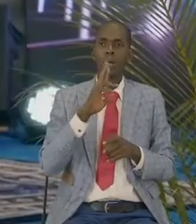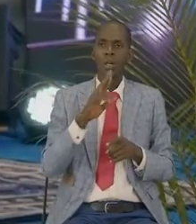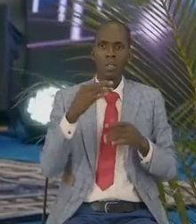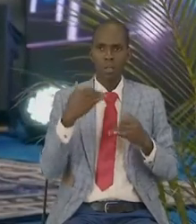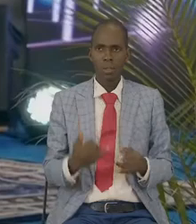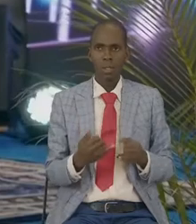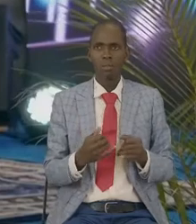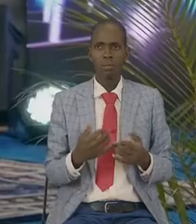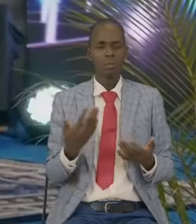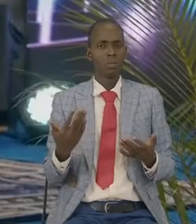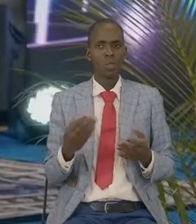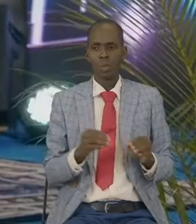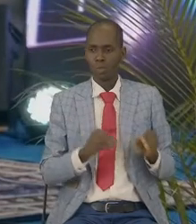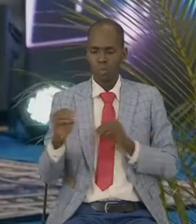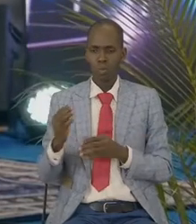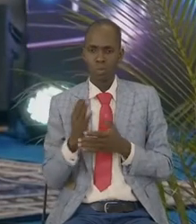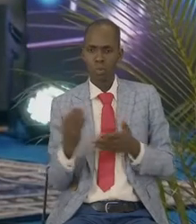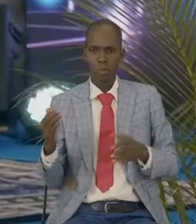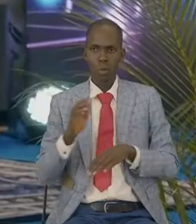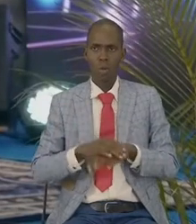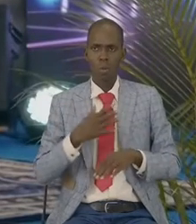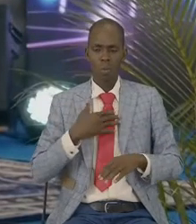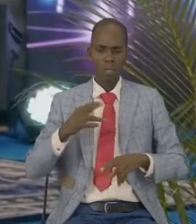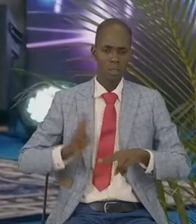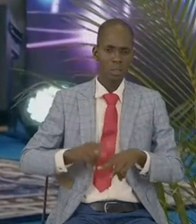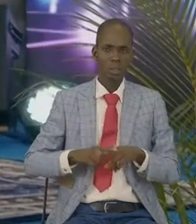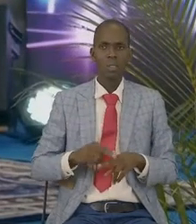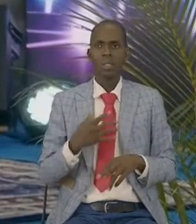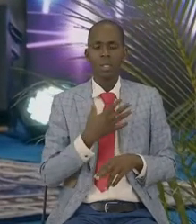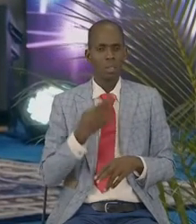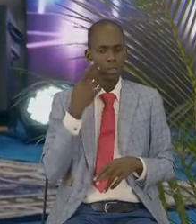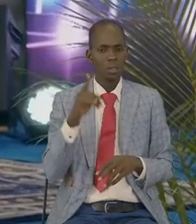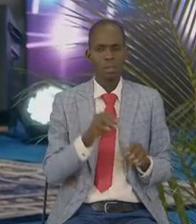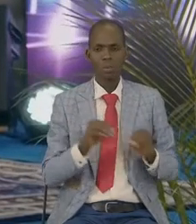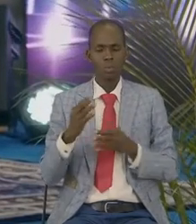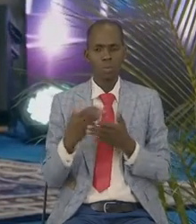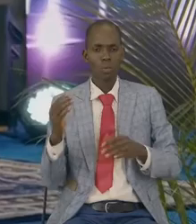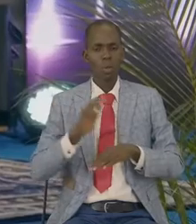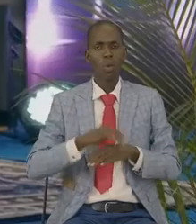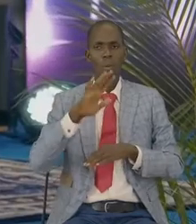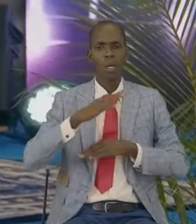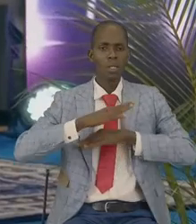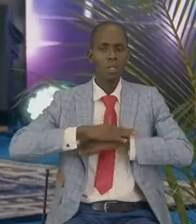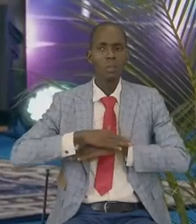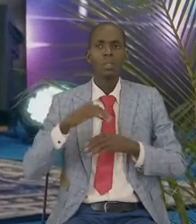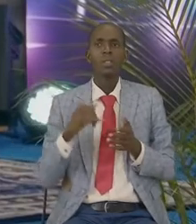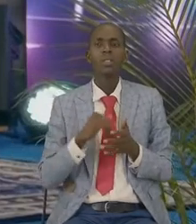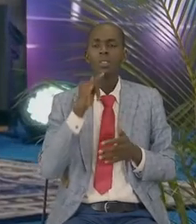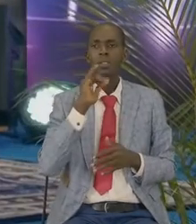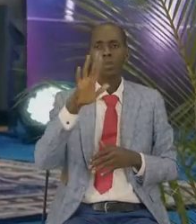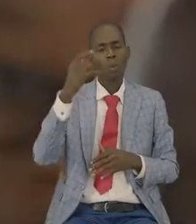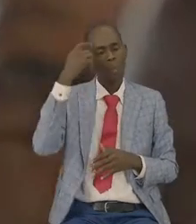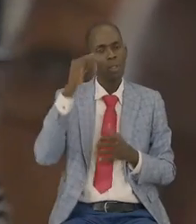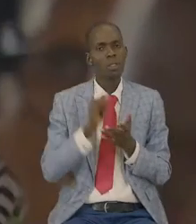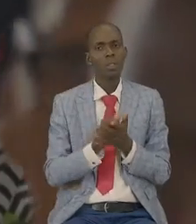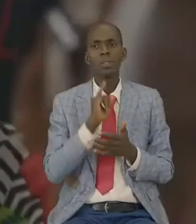chair, and they put something on my table. And you see it now, God is showing me. No, it's your mind that is showing you that. And then you